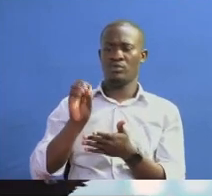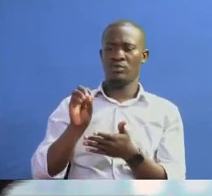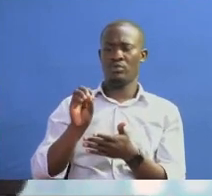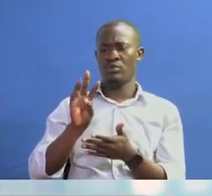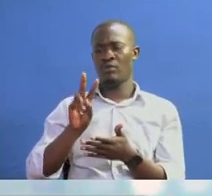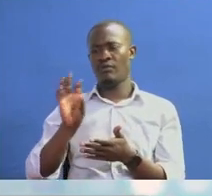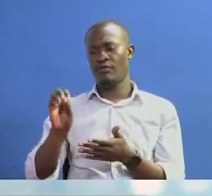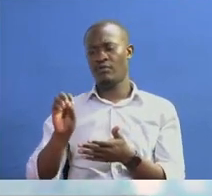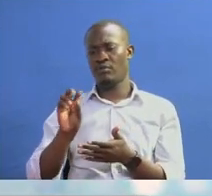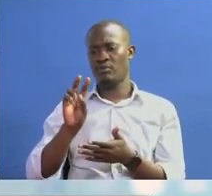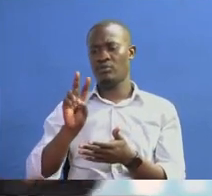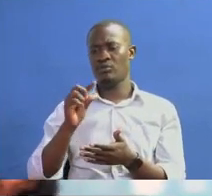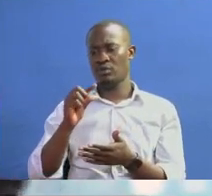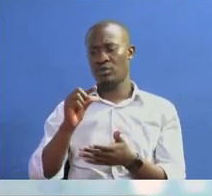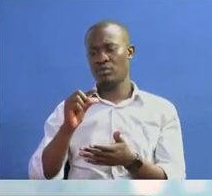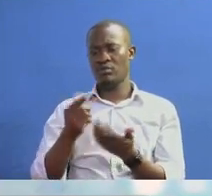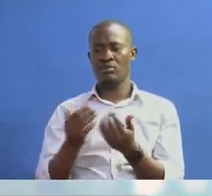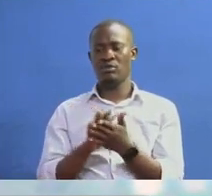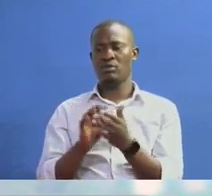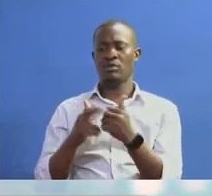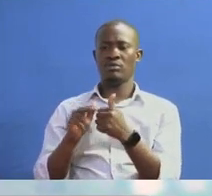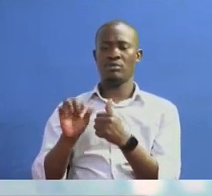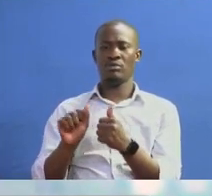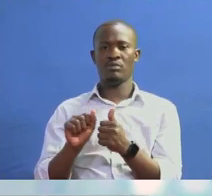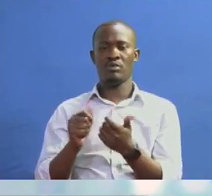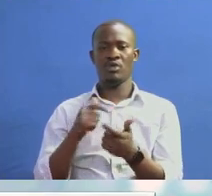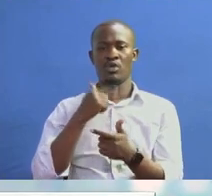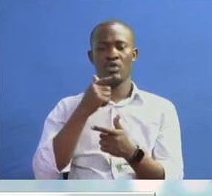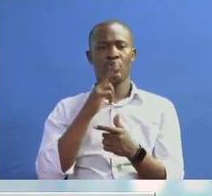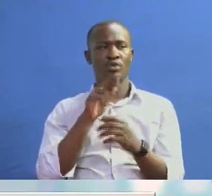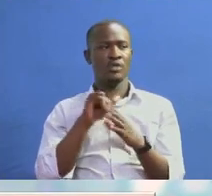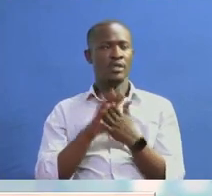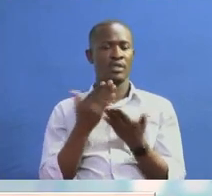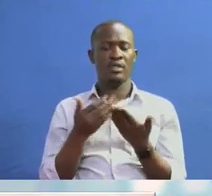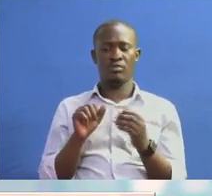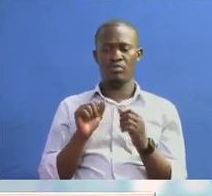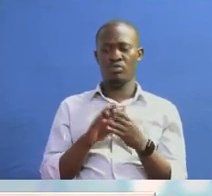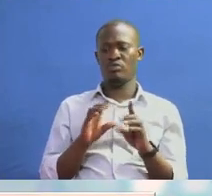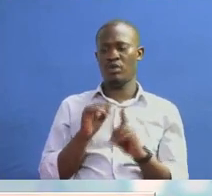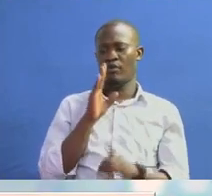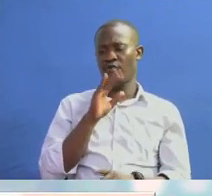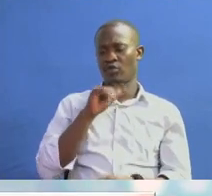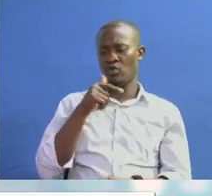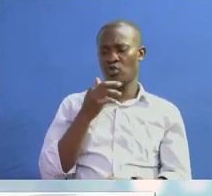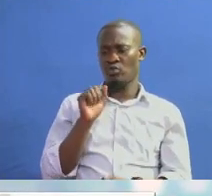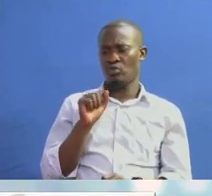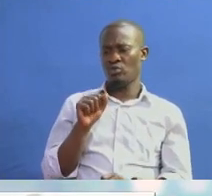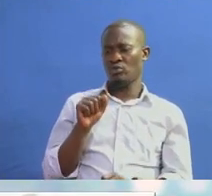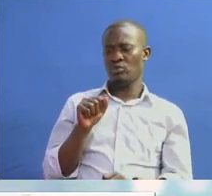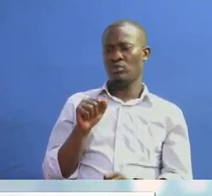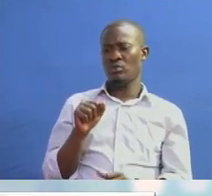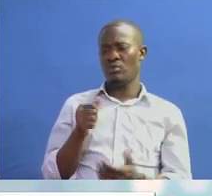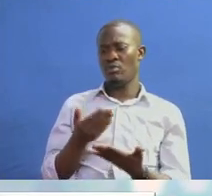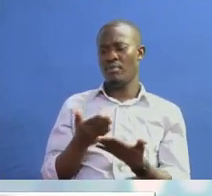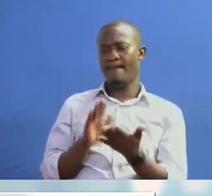bob, 2 kg, and then 1 kg will be 75 shillings. So those are things that have already been done. But those which are not be done, like the